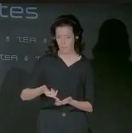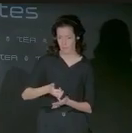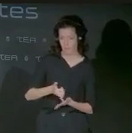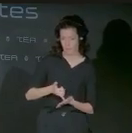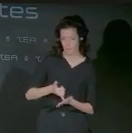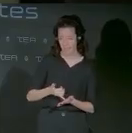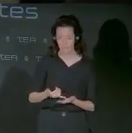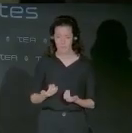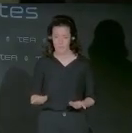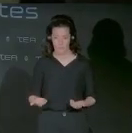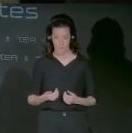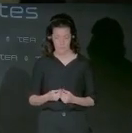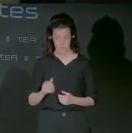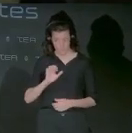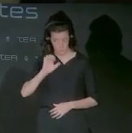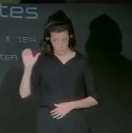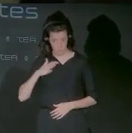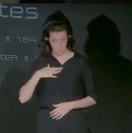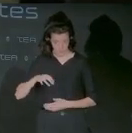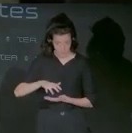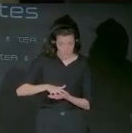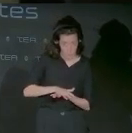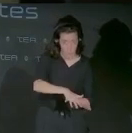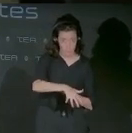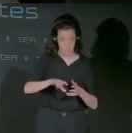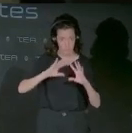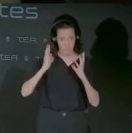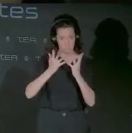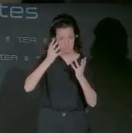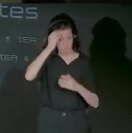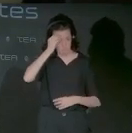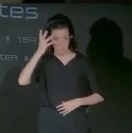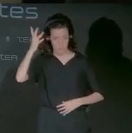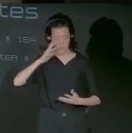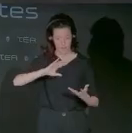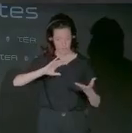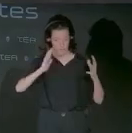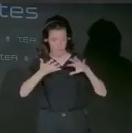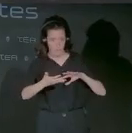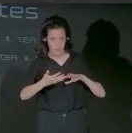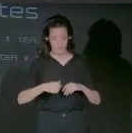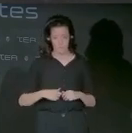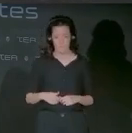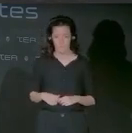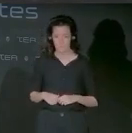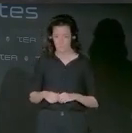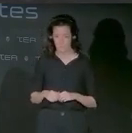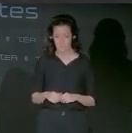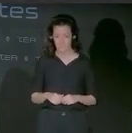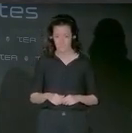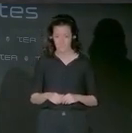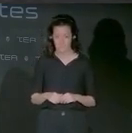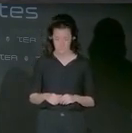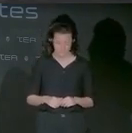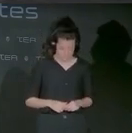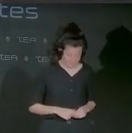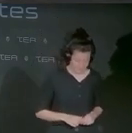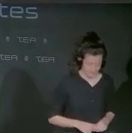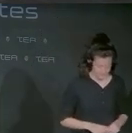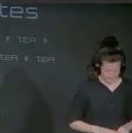worlds? I would rank us as a weak second. We're second best in the world, I would say, when it comes to this.